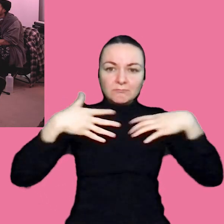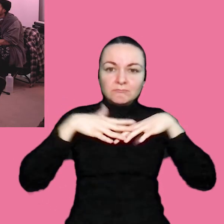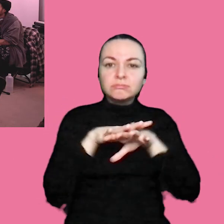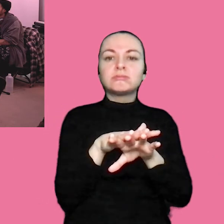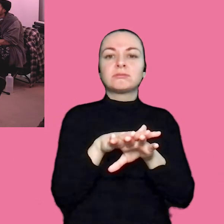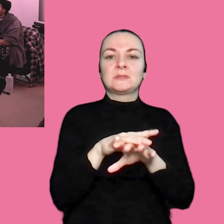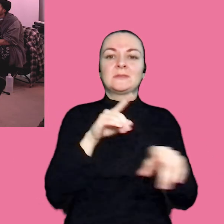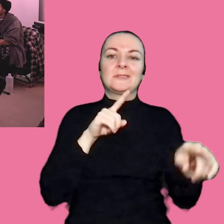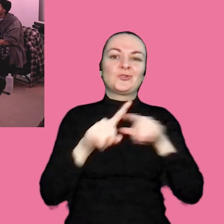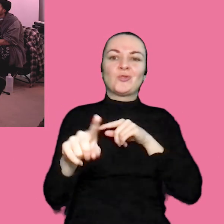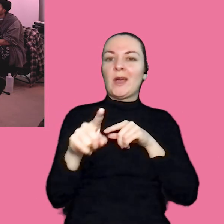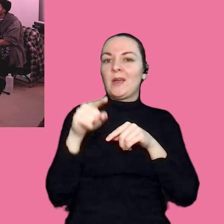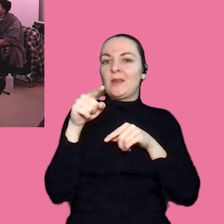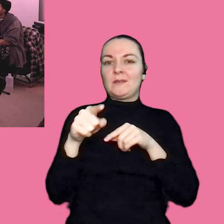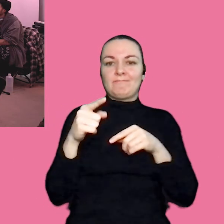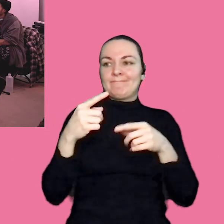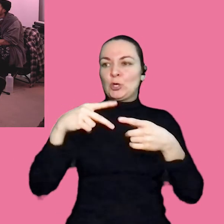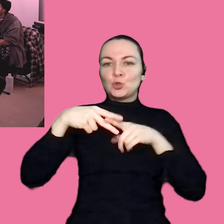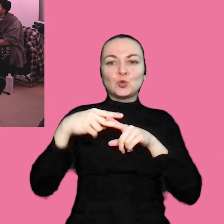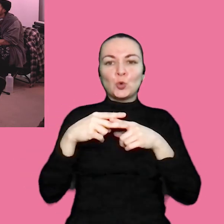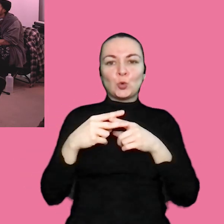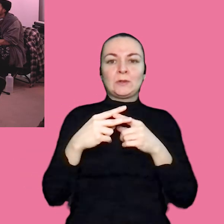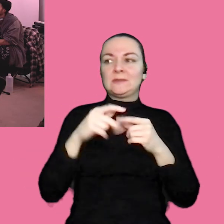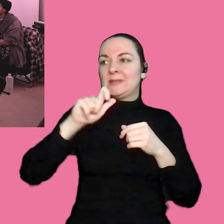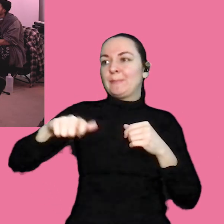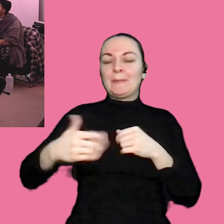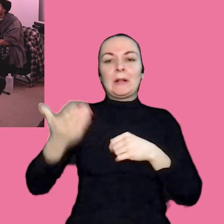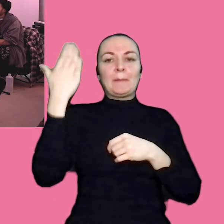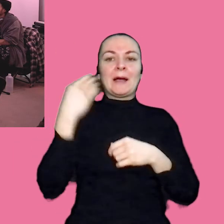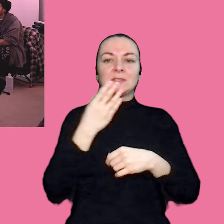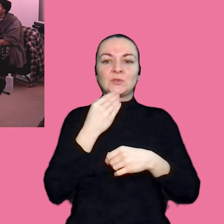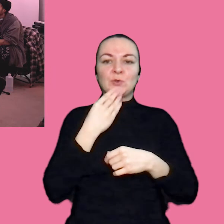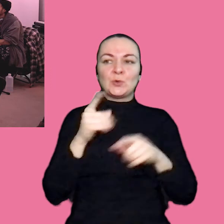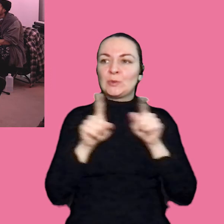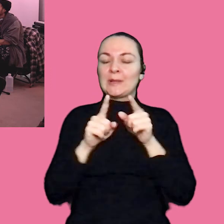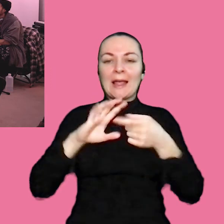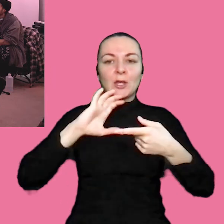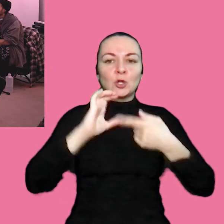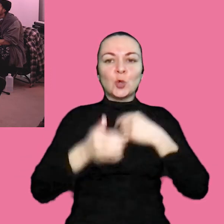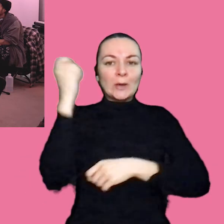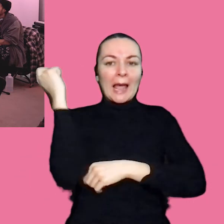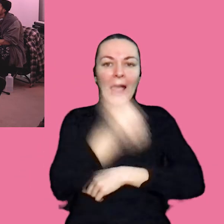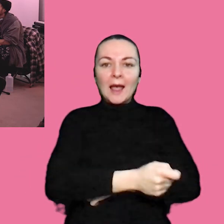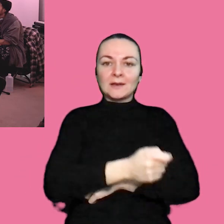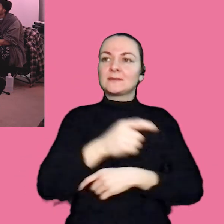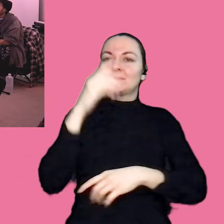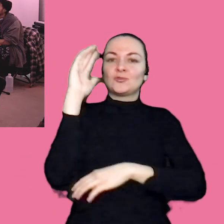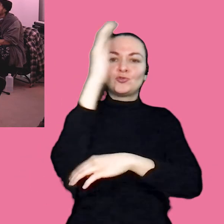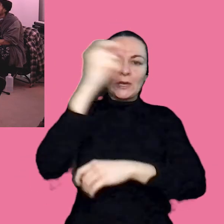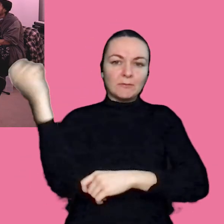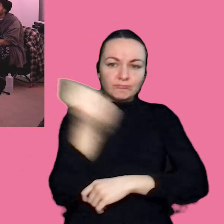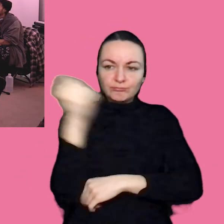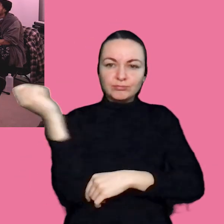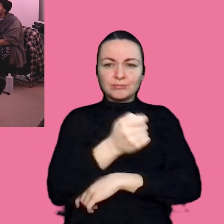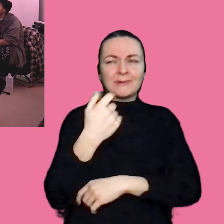story short, is trying to do things with the tools people in the past used. So, for example, maybe using a stone axe to try and whack down a bit of a tree, that